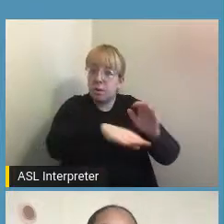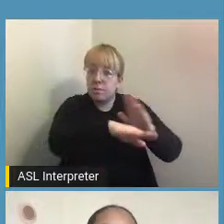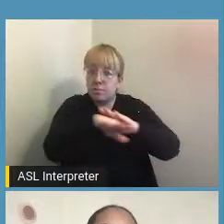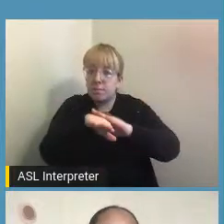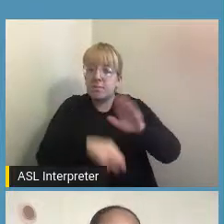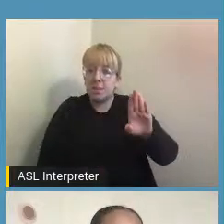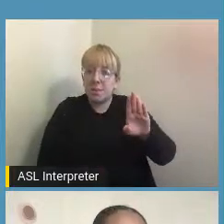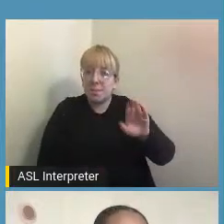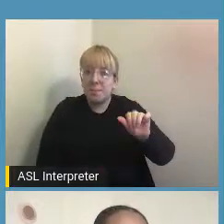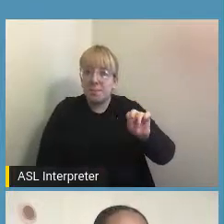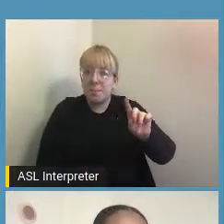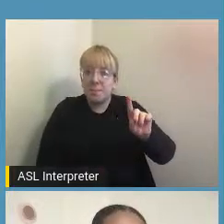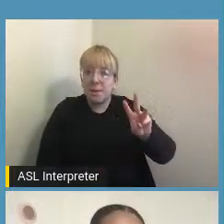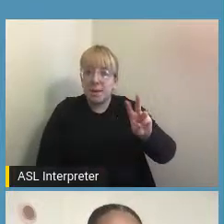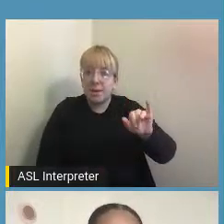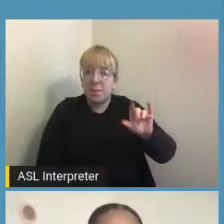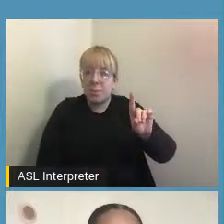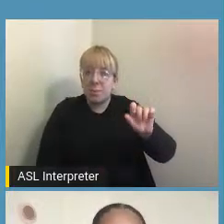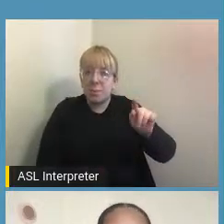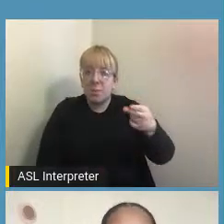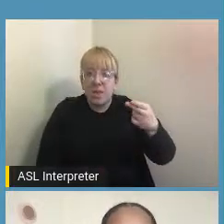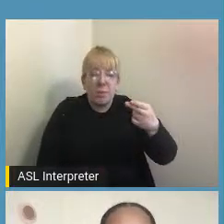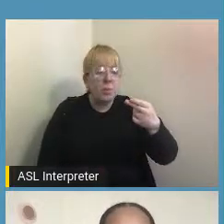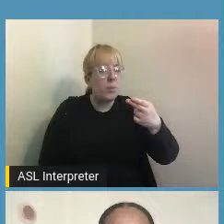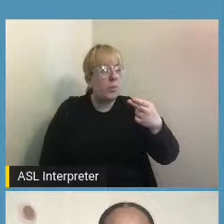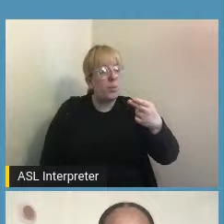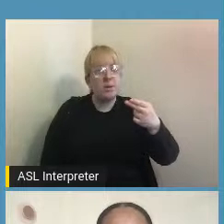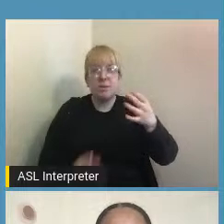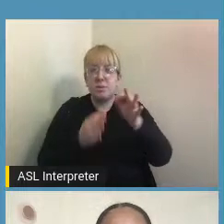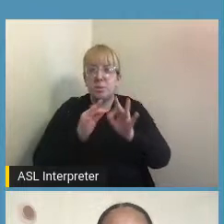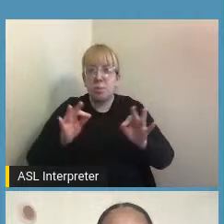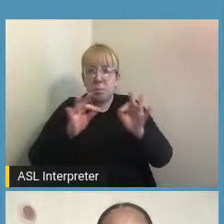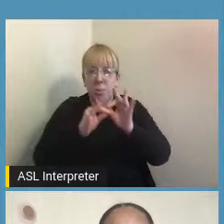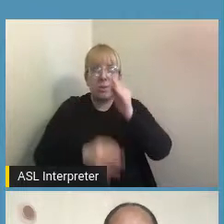critical, and we'll talk a little bit about how to do that in just a bit.